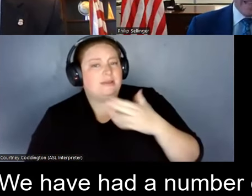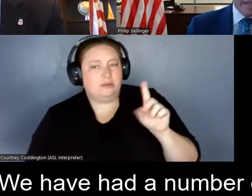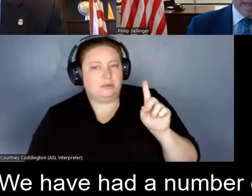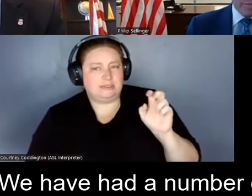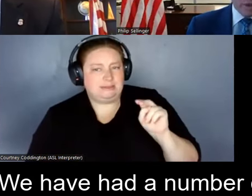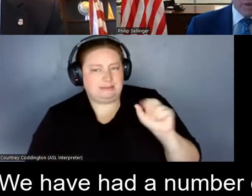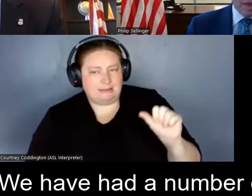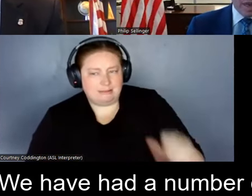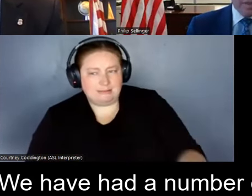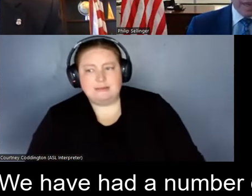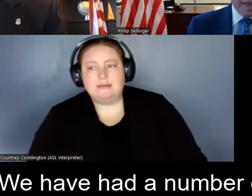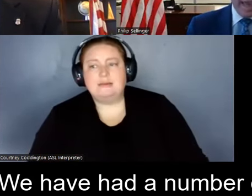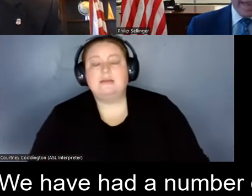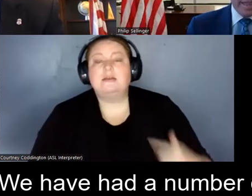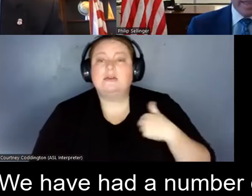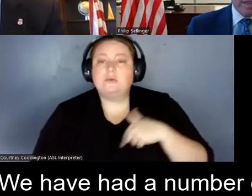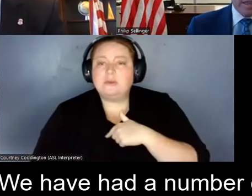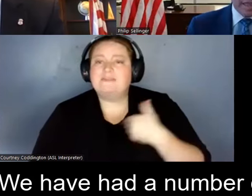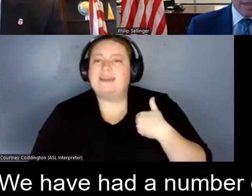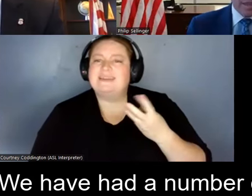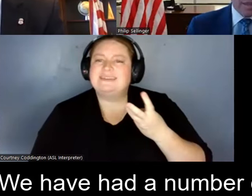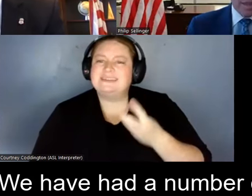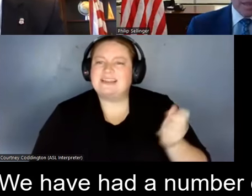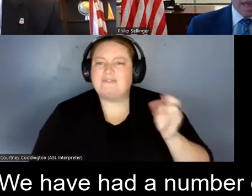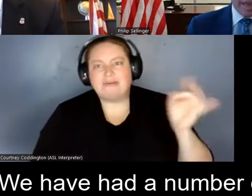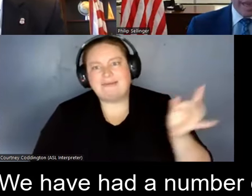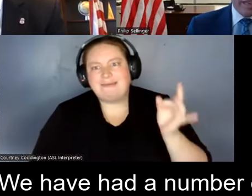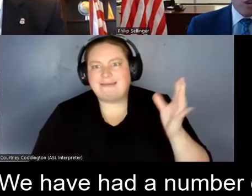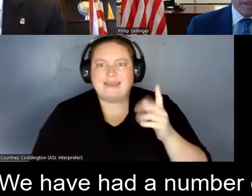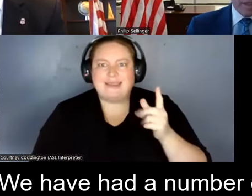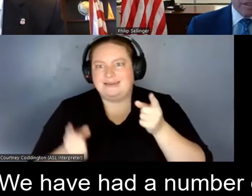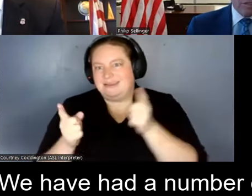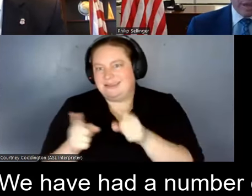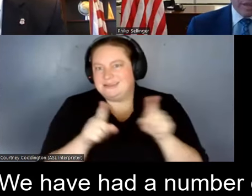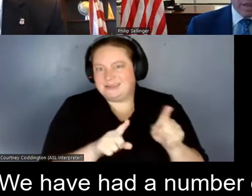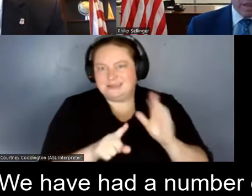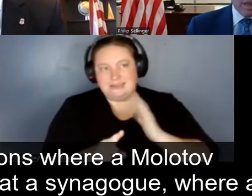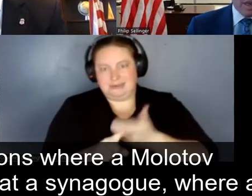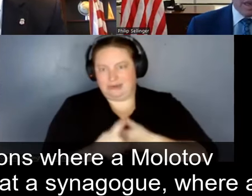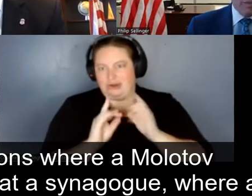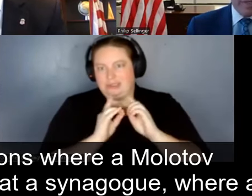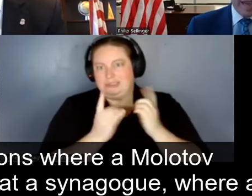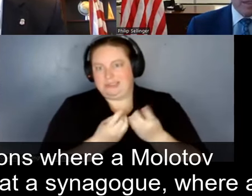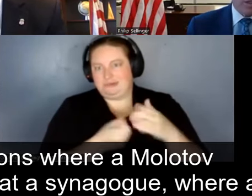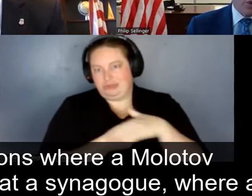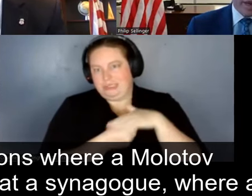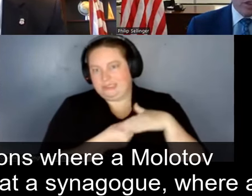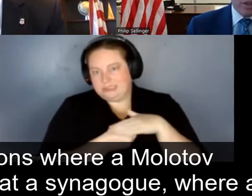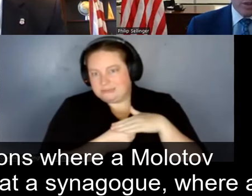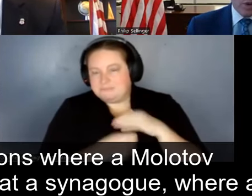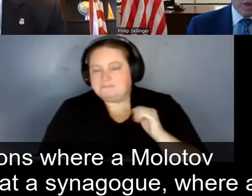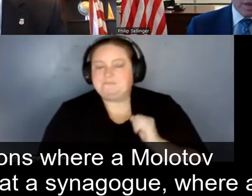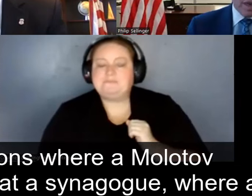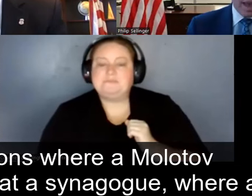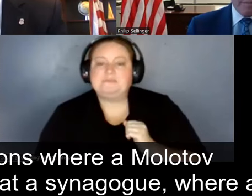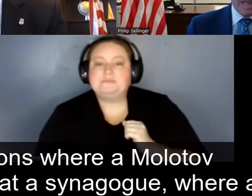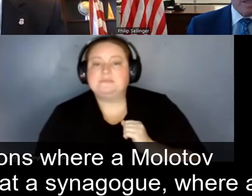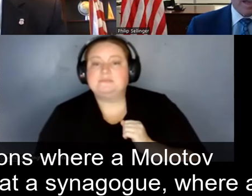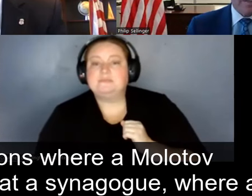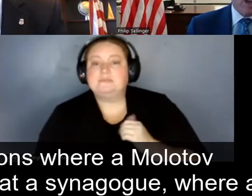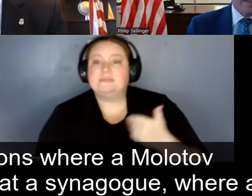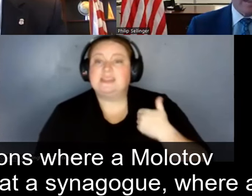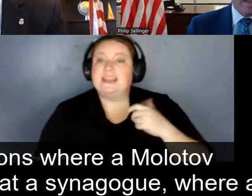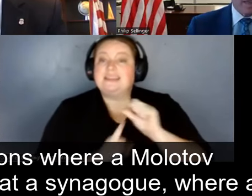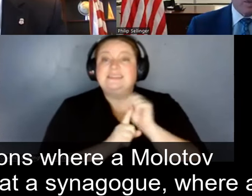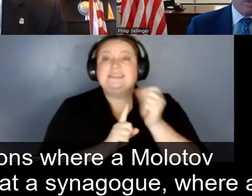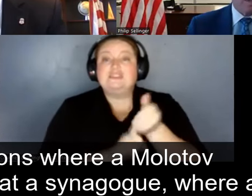We've had a number of hate incidents in our district. We've had situations where a